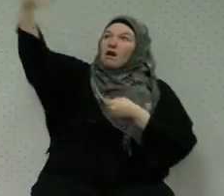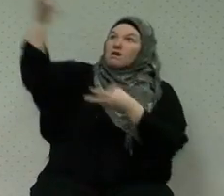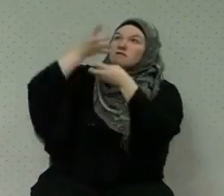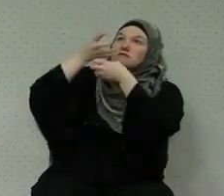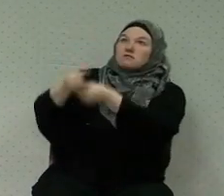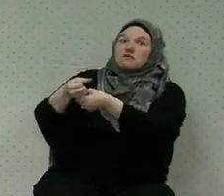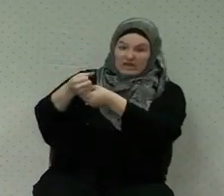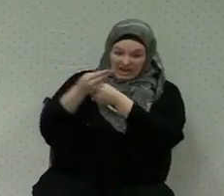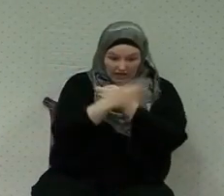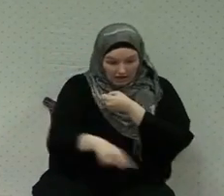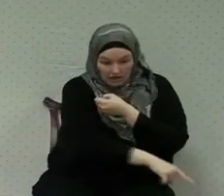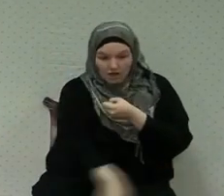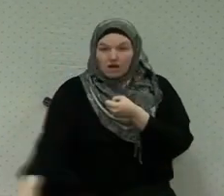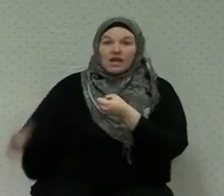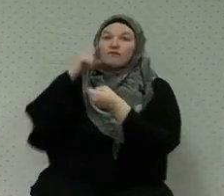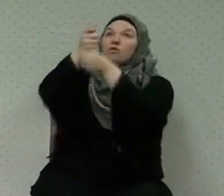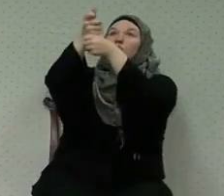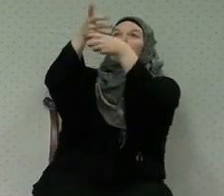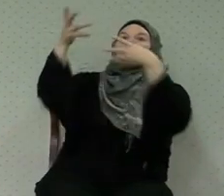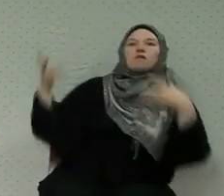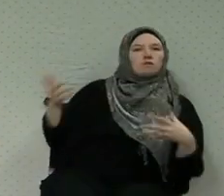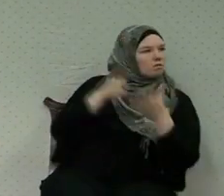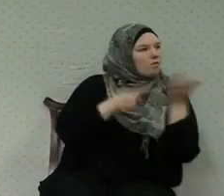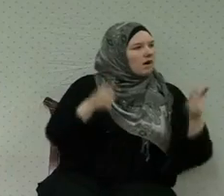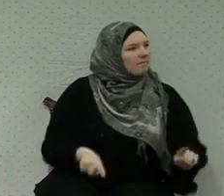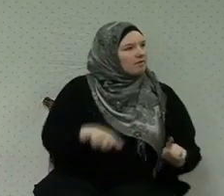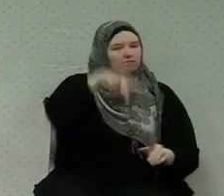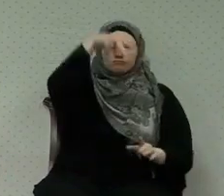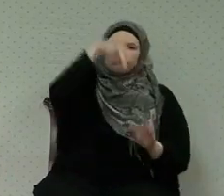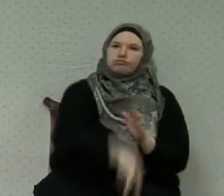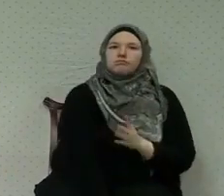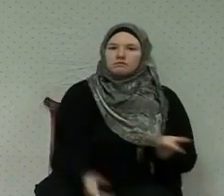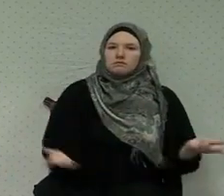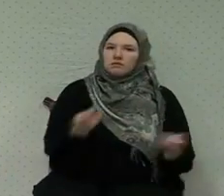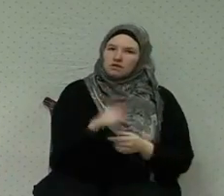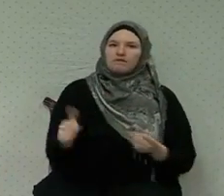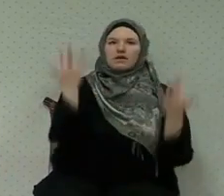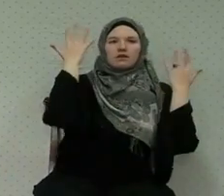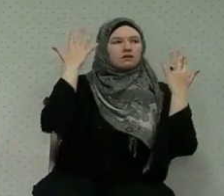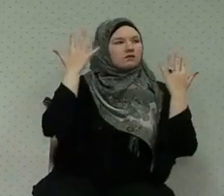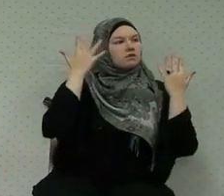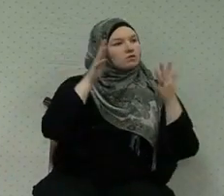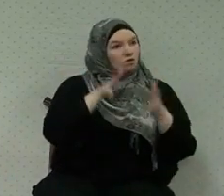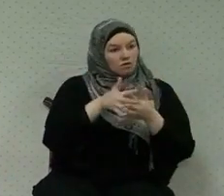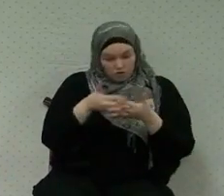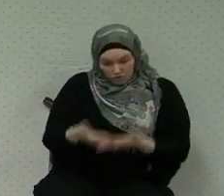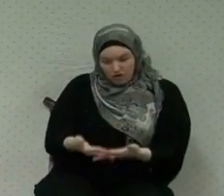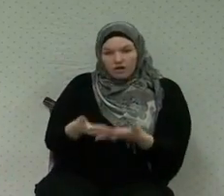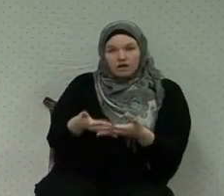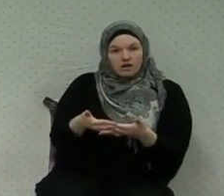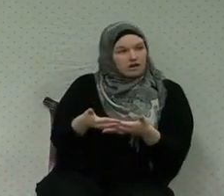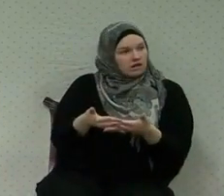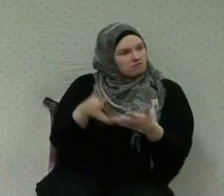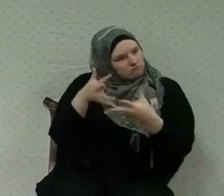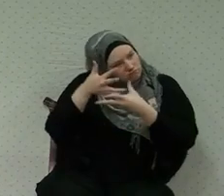do you fall? It is serious. So the Quran, to give us the strongest of